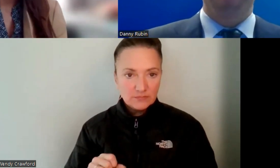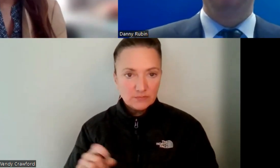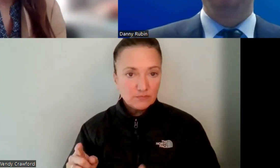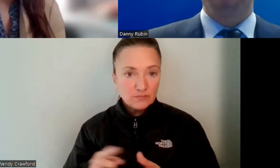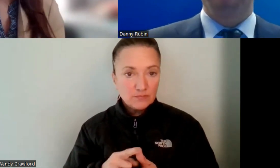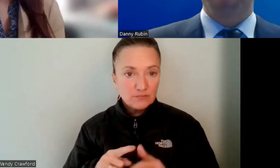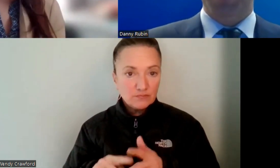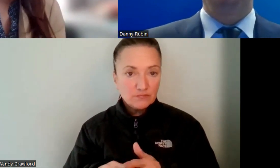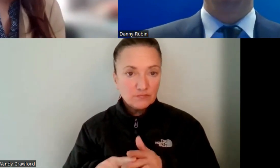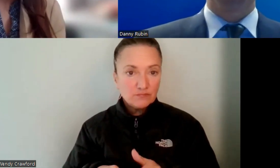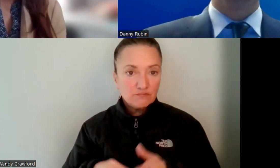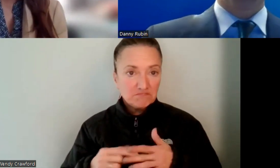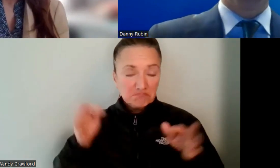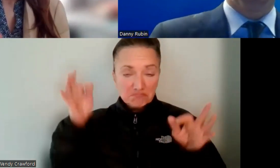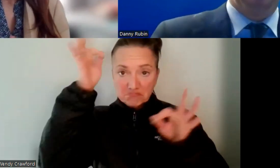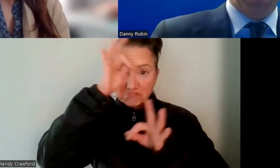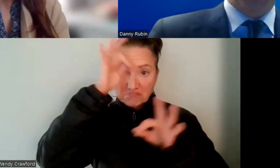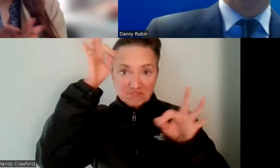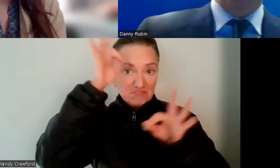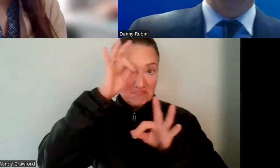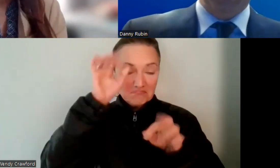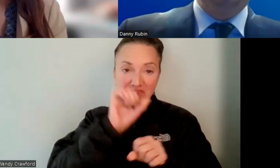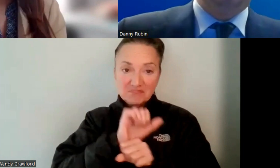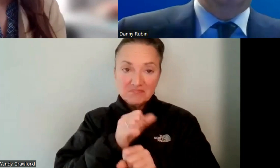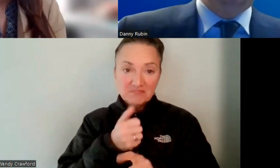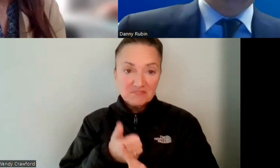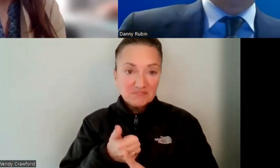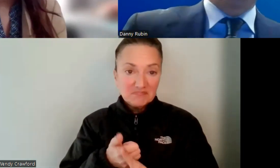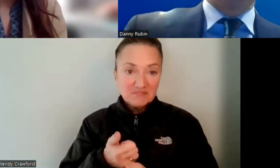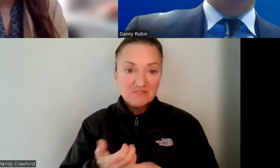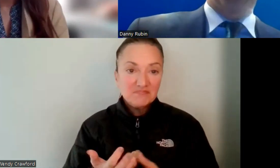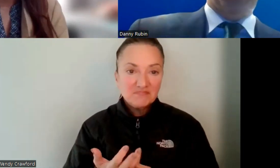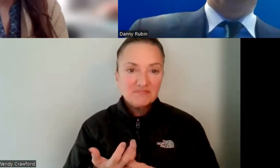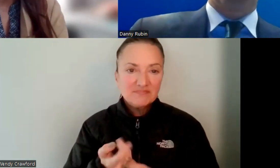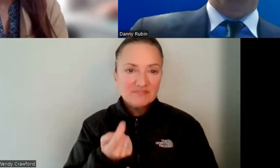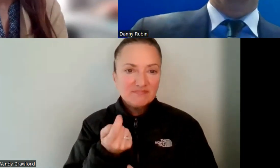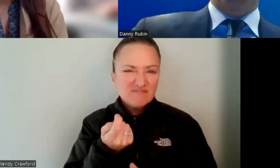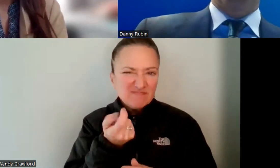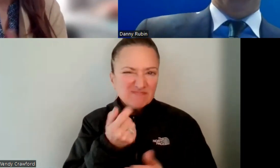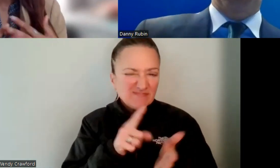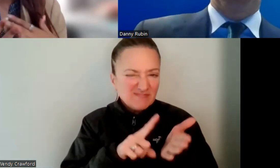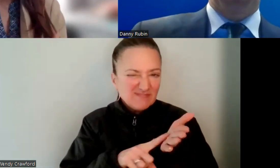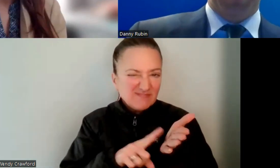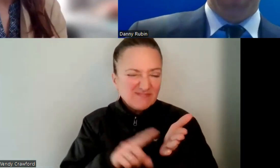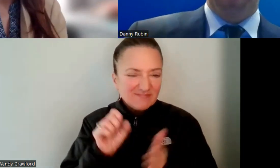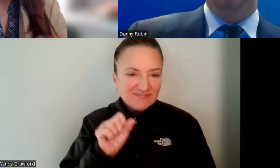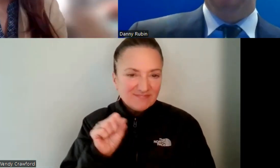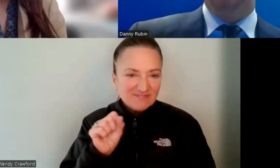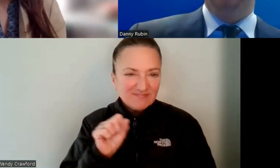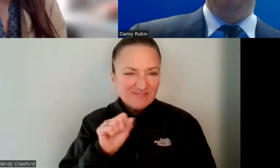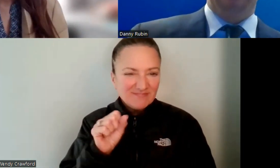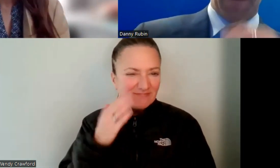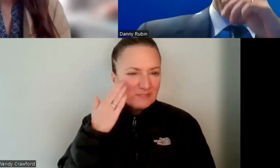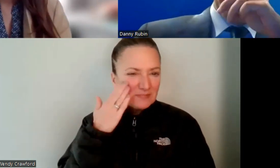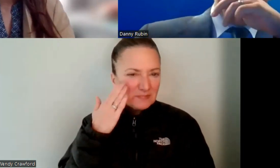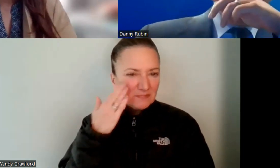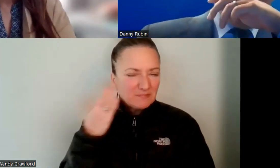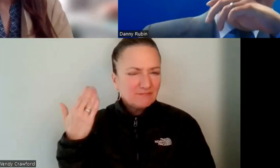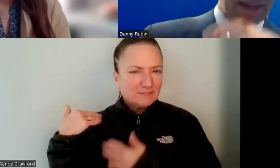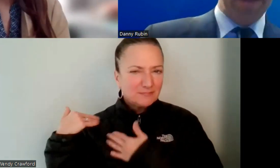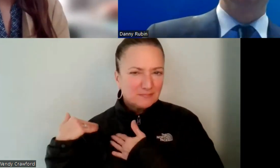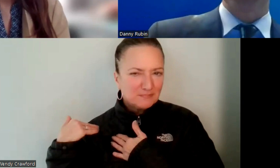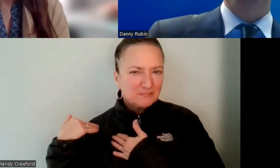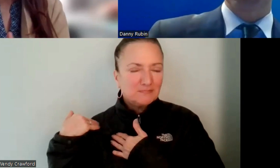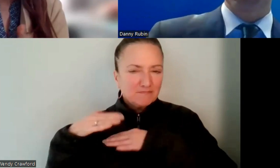idea about this position. Okay. Yes, I did do a little bit of research and like I was aware of the daily responsibilities,